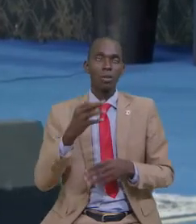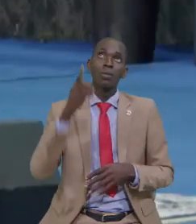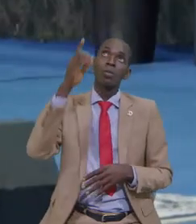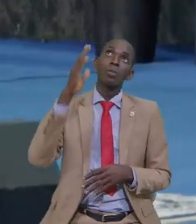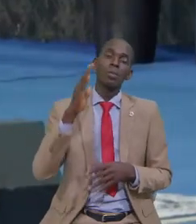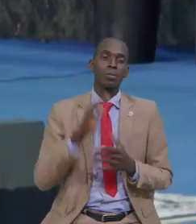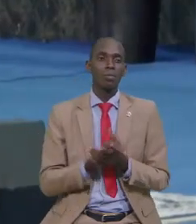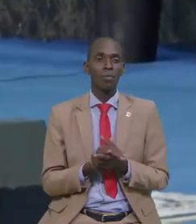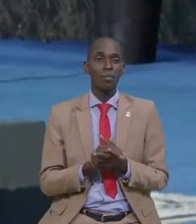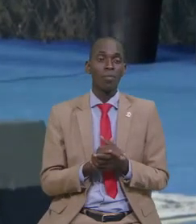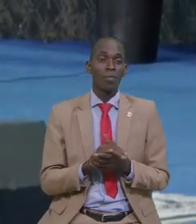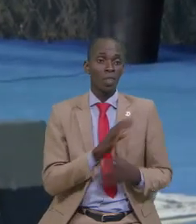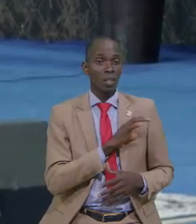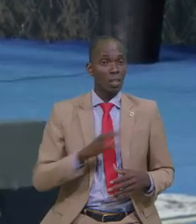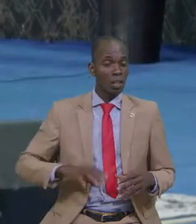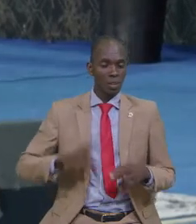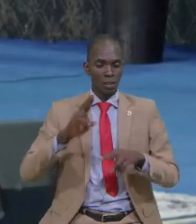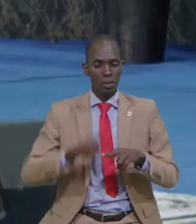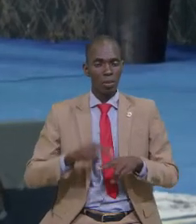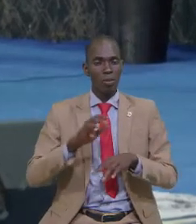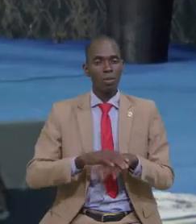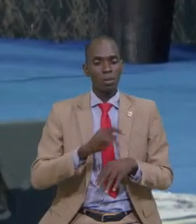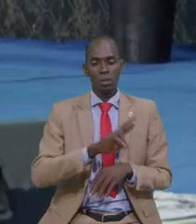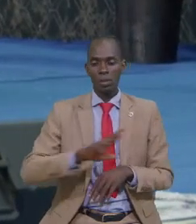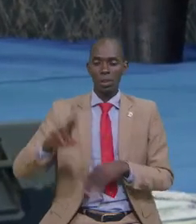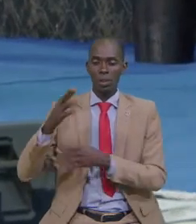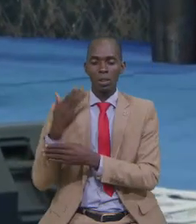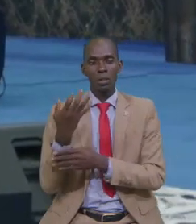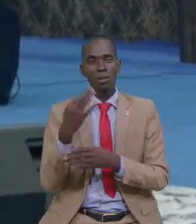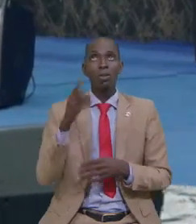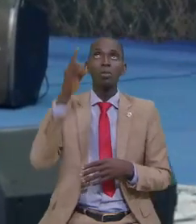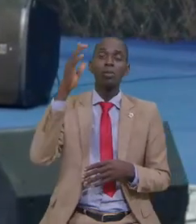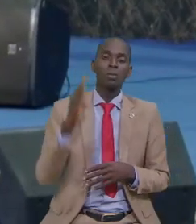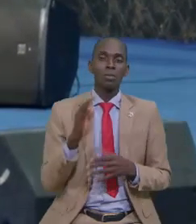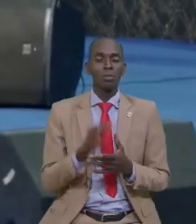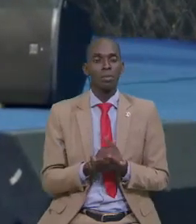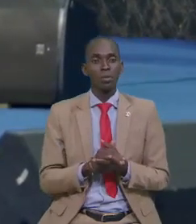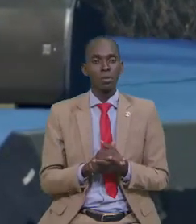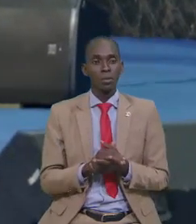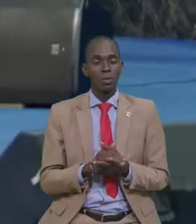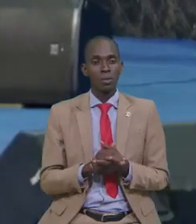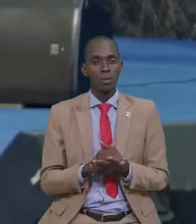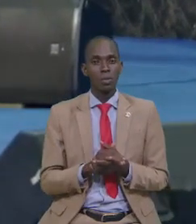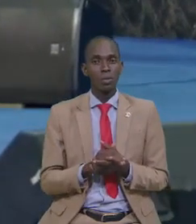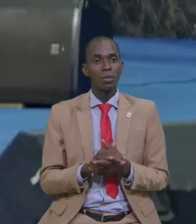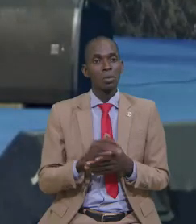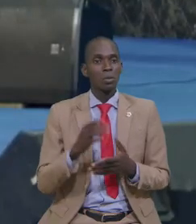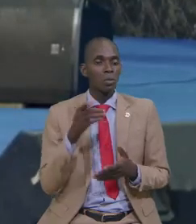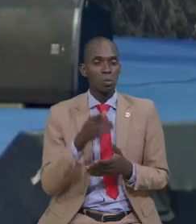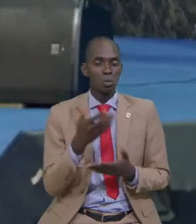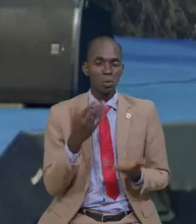He sat on the right hand of God. If you've been standing, if you've been